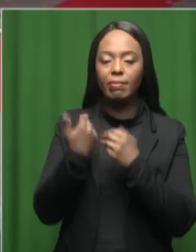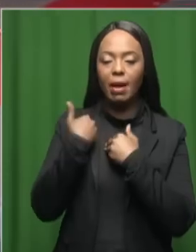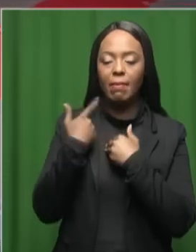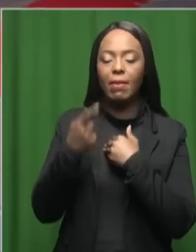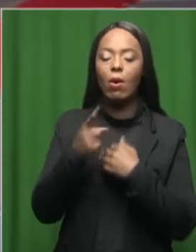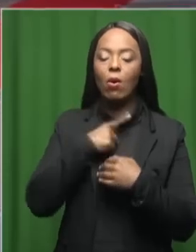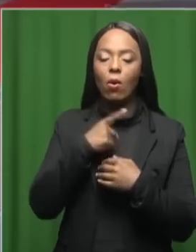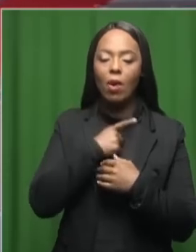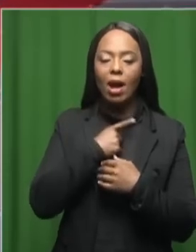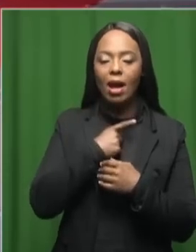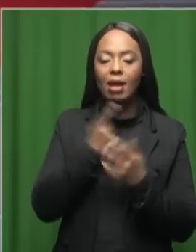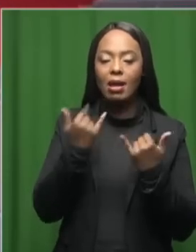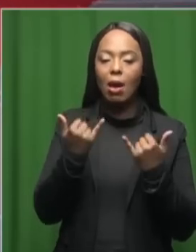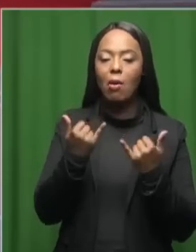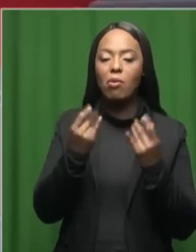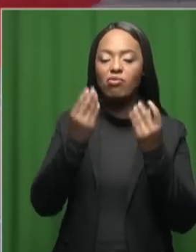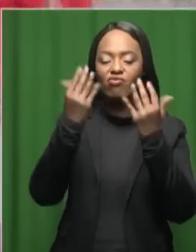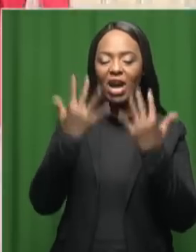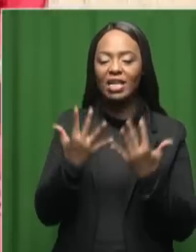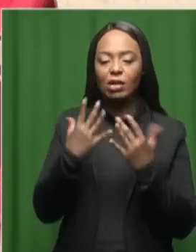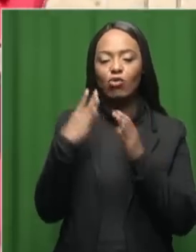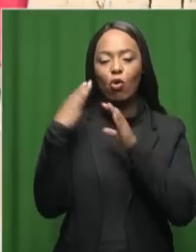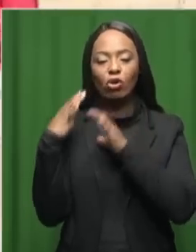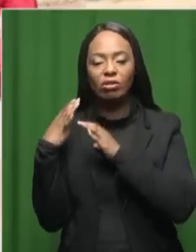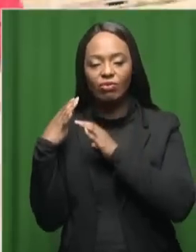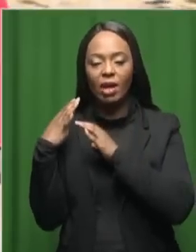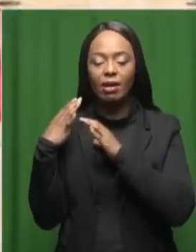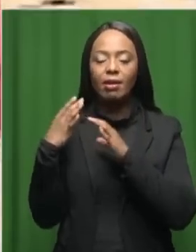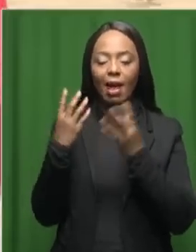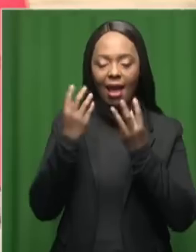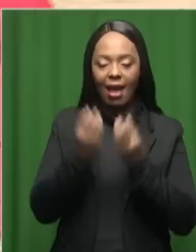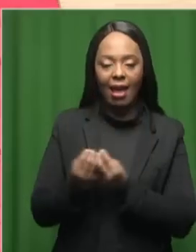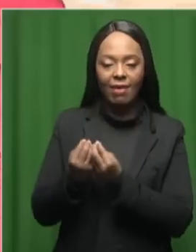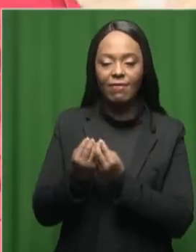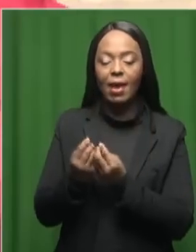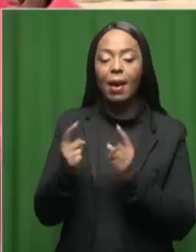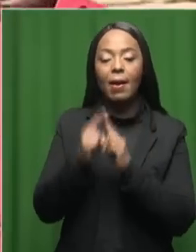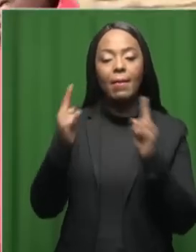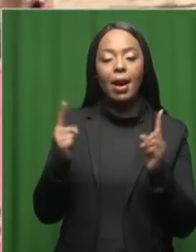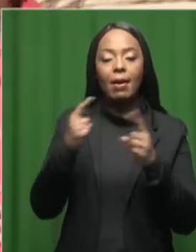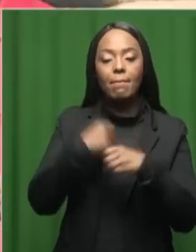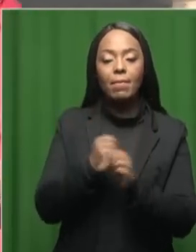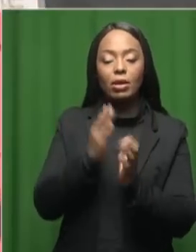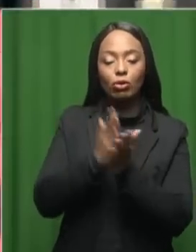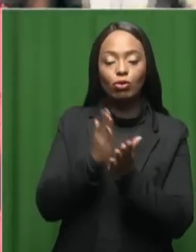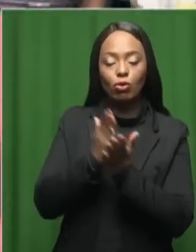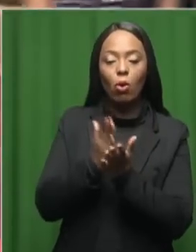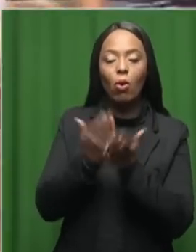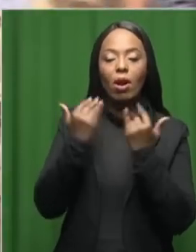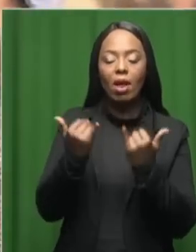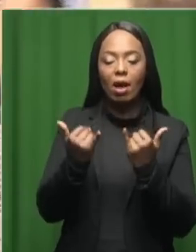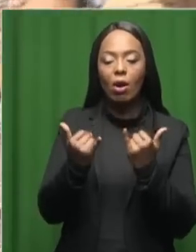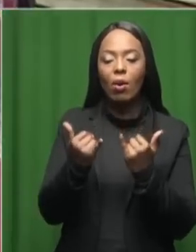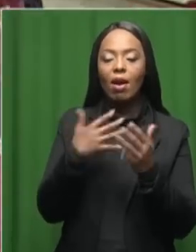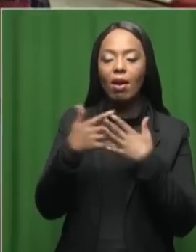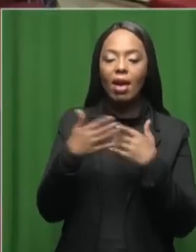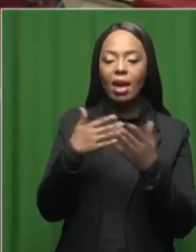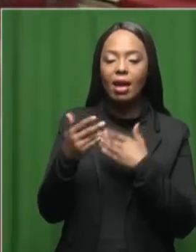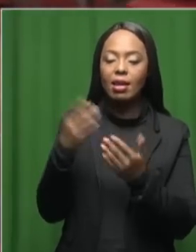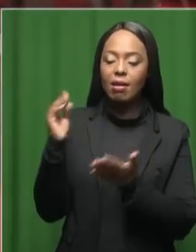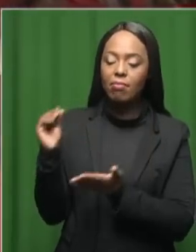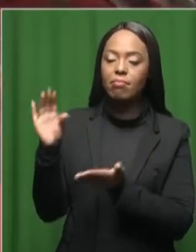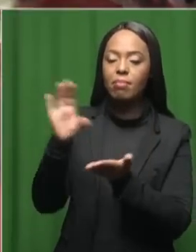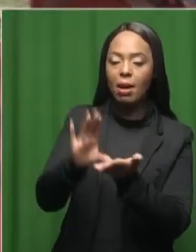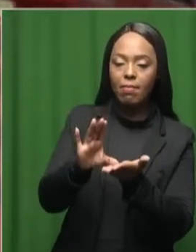a budget constraint. But besides budget constraint, we should ensure that any allocation is